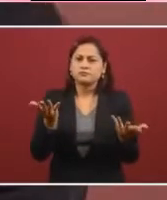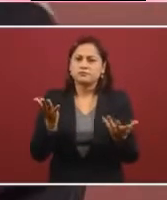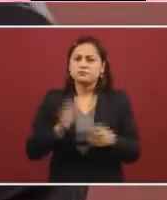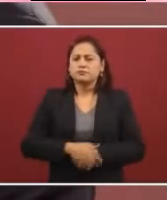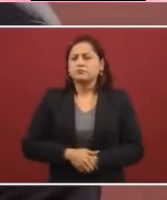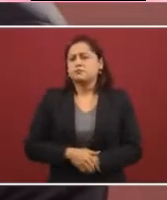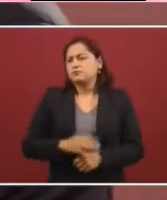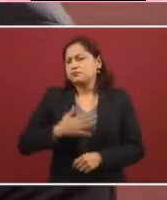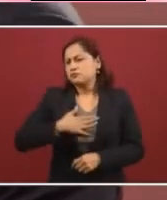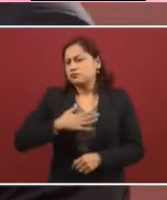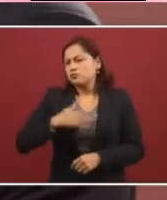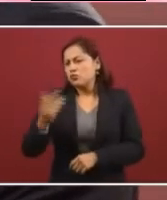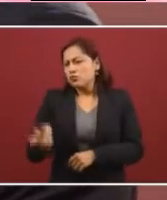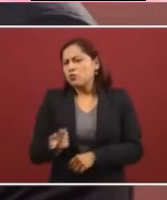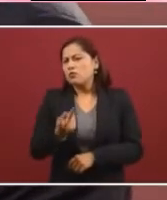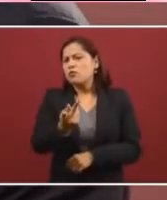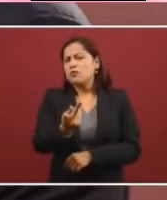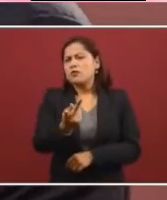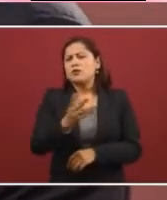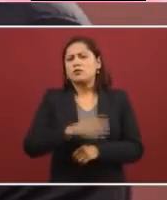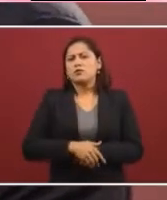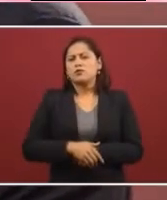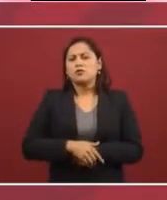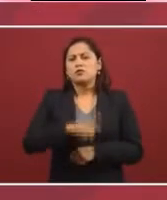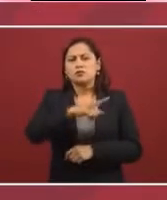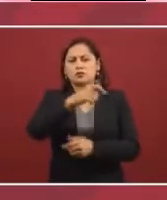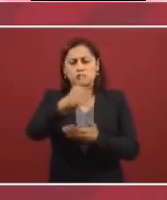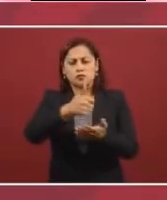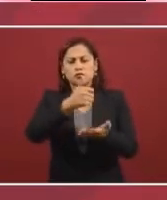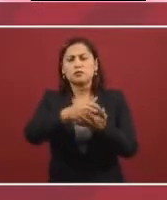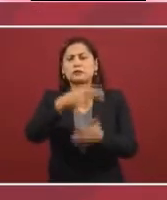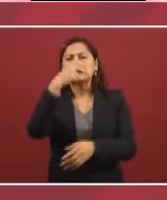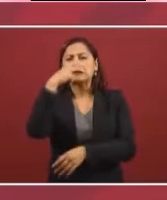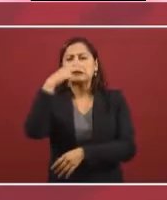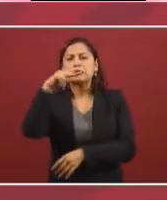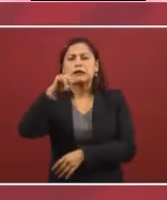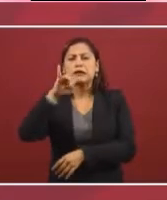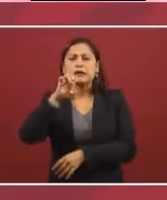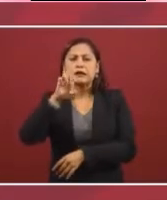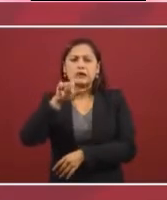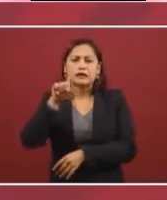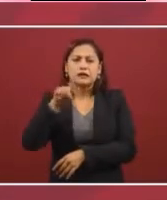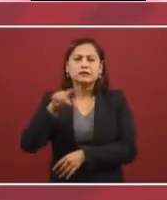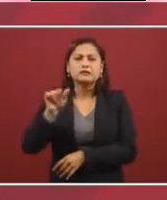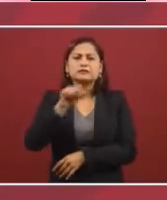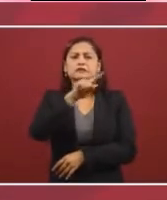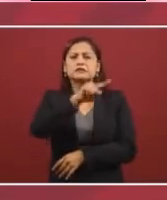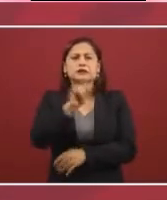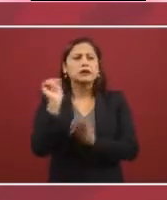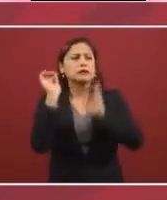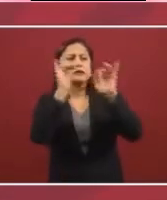ahead. So where are the inhabitants of Nessa?